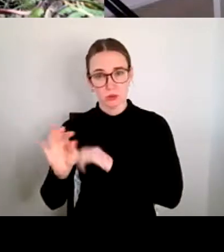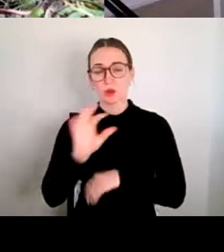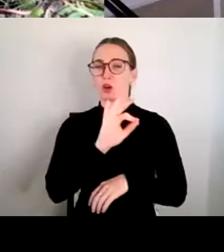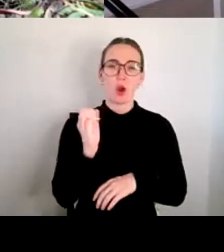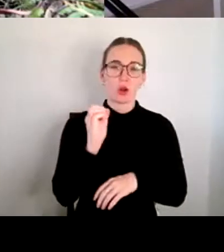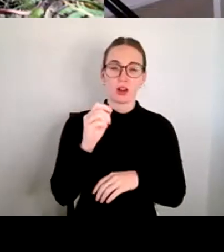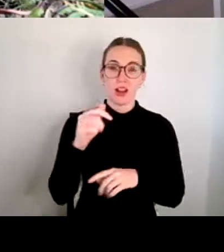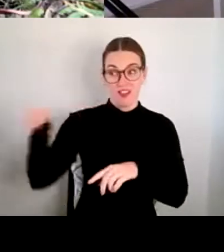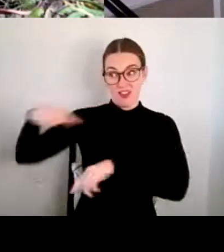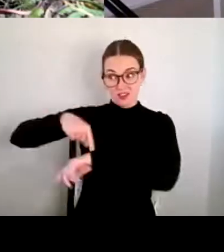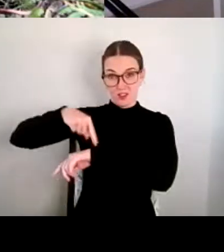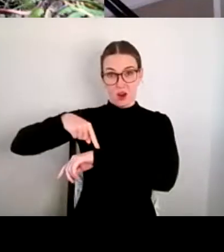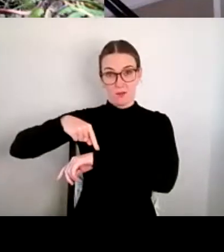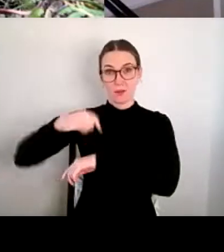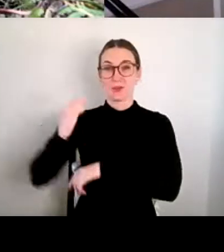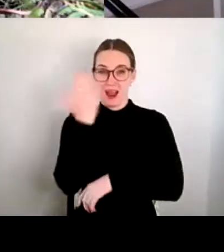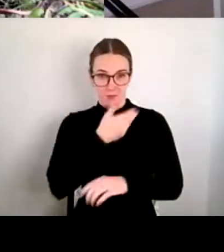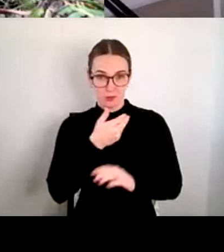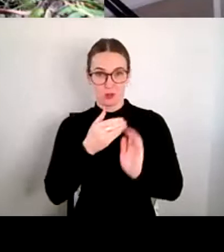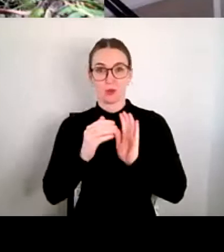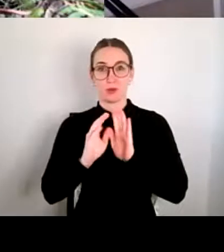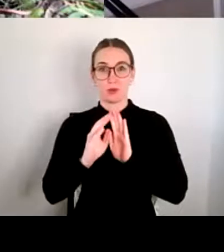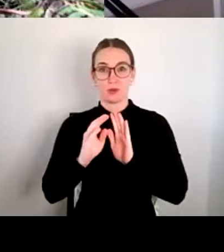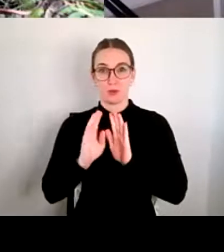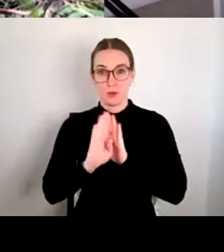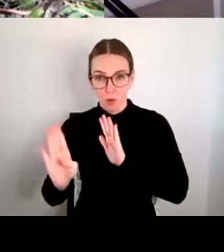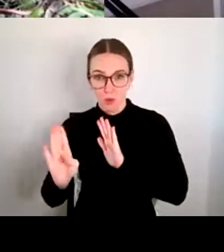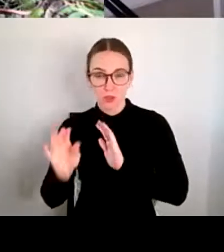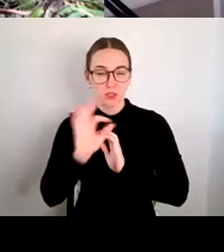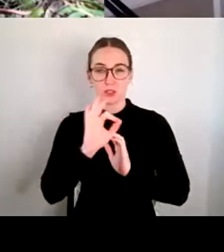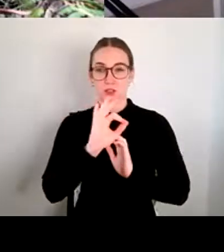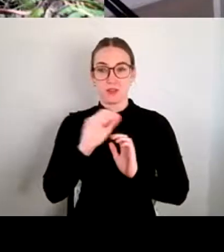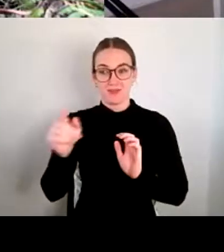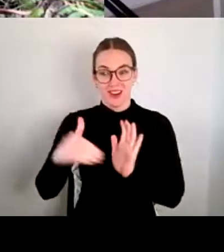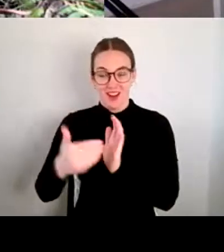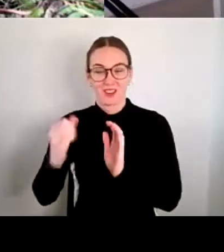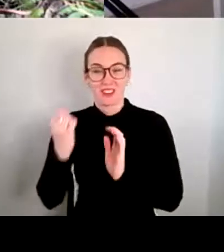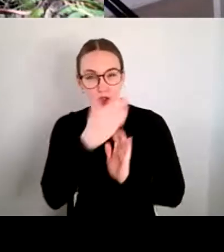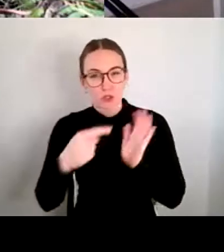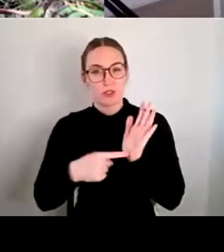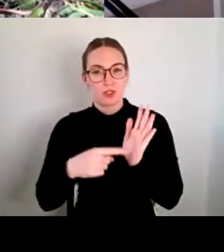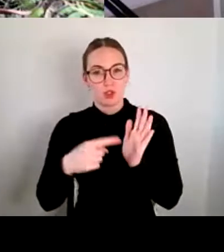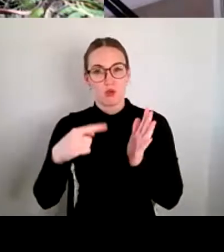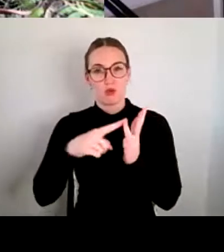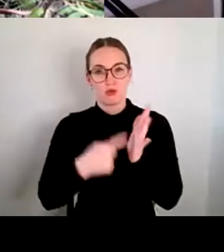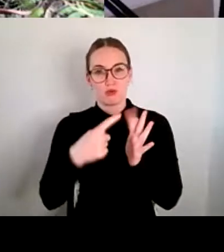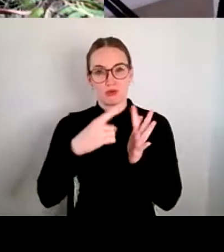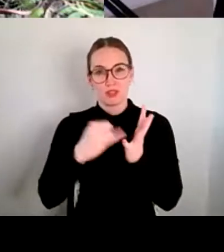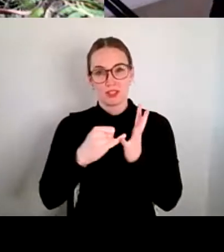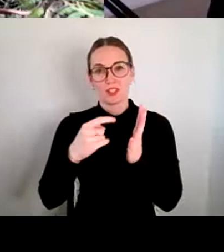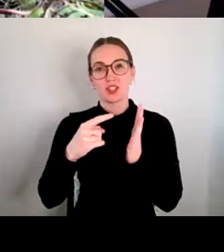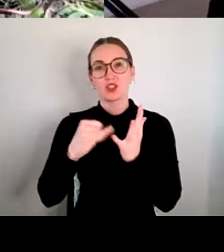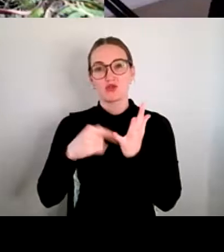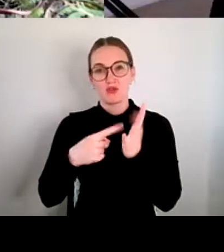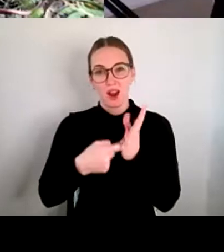Islander Arts Board. That shows you how politically everything shifts. And Uncle Chicka Dixon, who was a revered